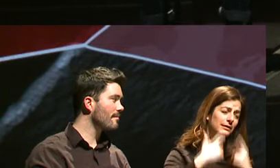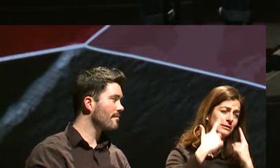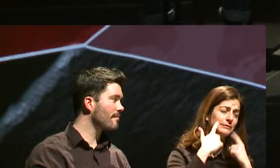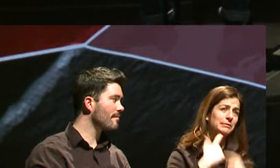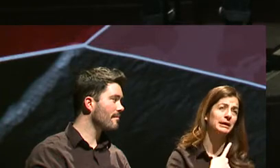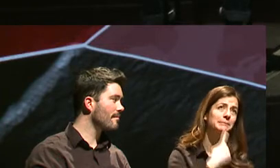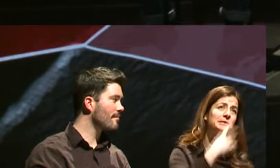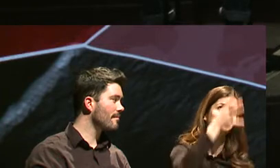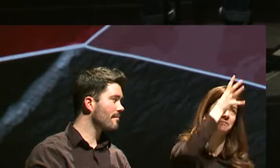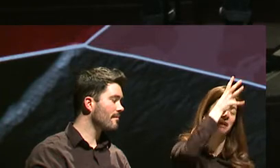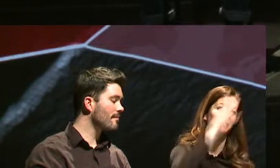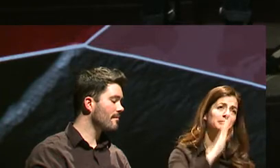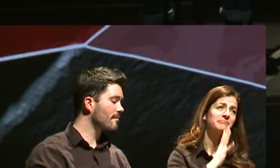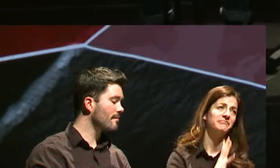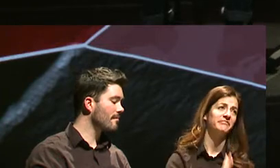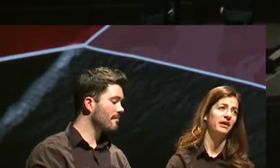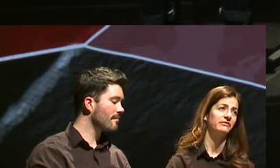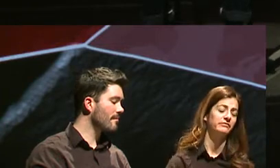old.